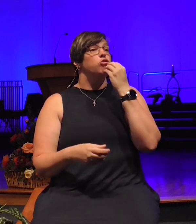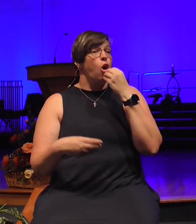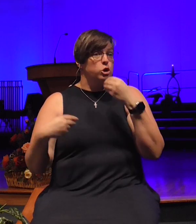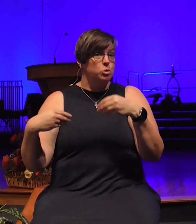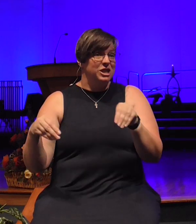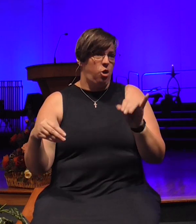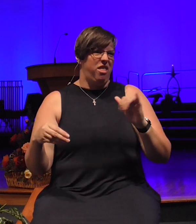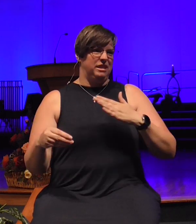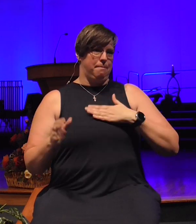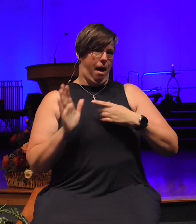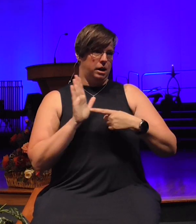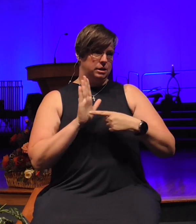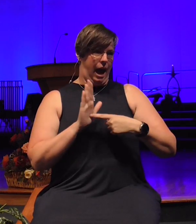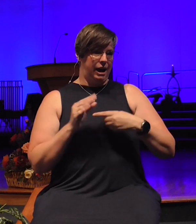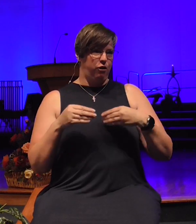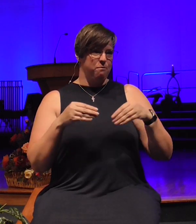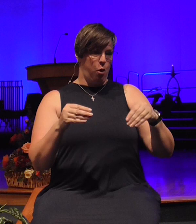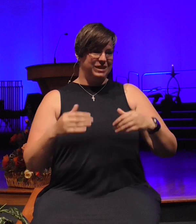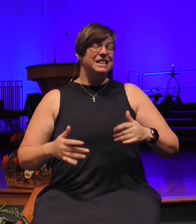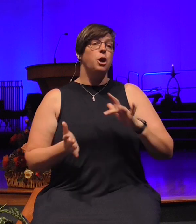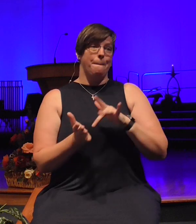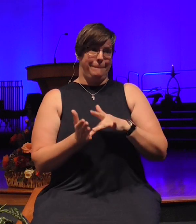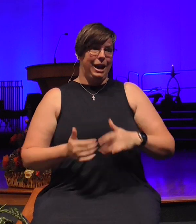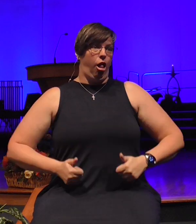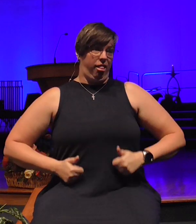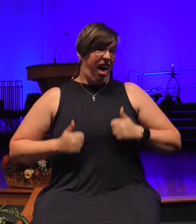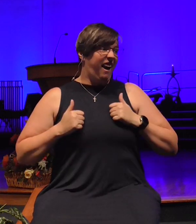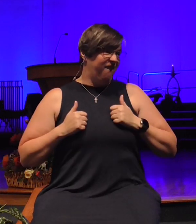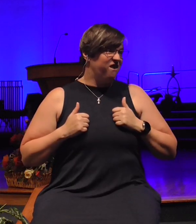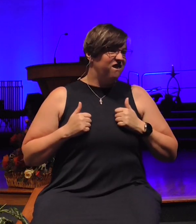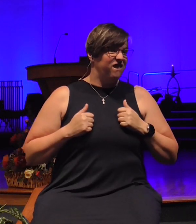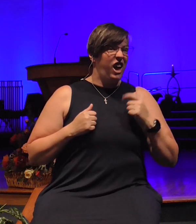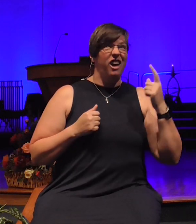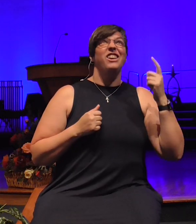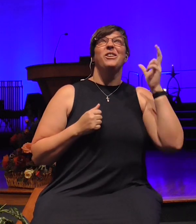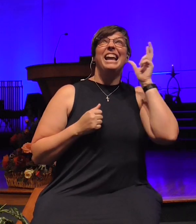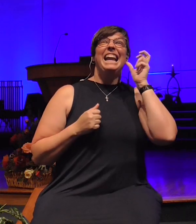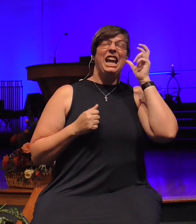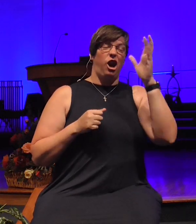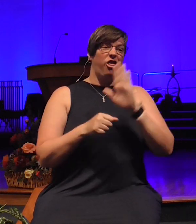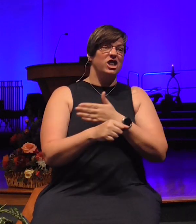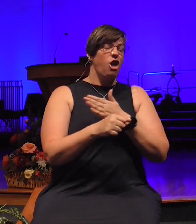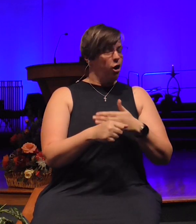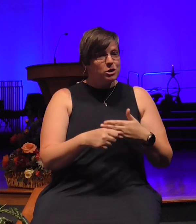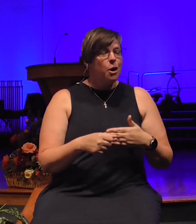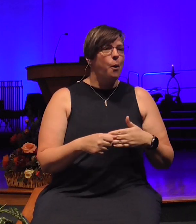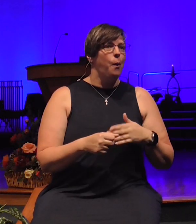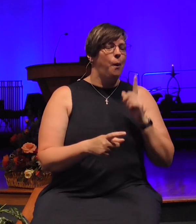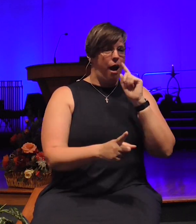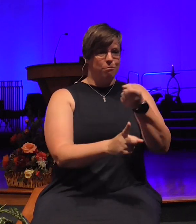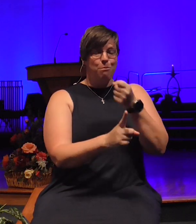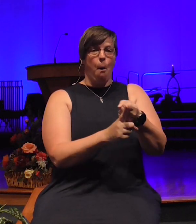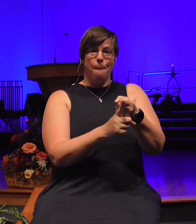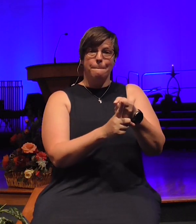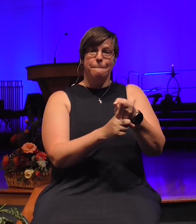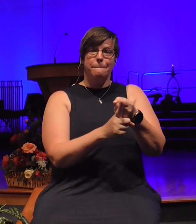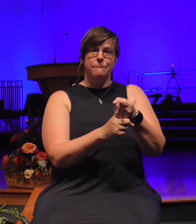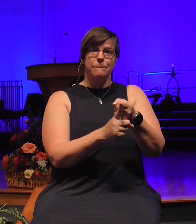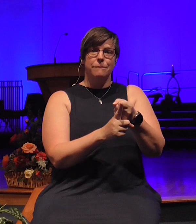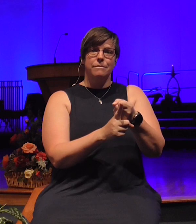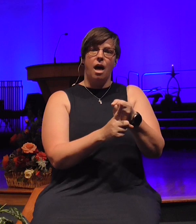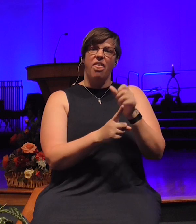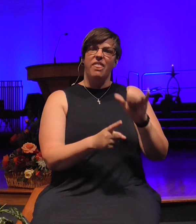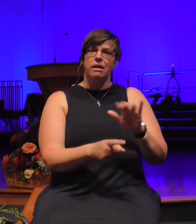my sign that you've moved into middle life when you like the music in the grocery store. And it comes on, and all of a sudden,